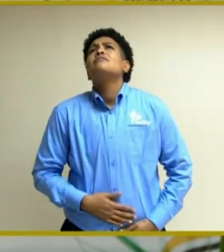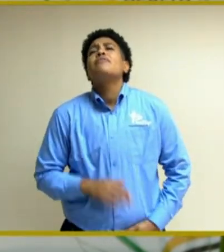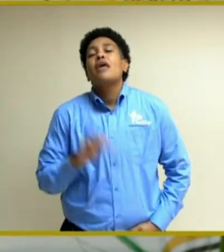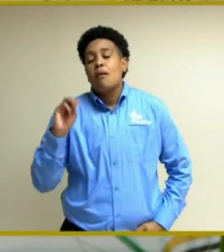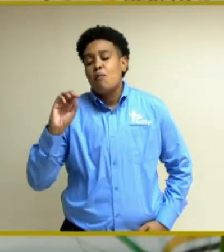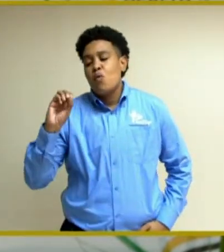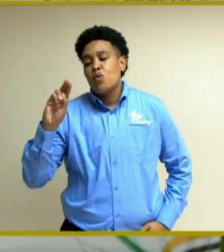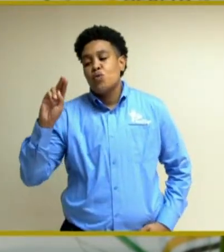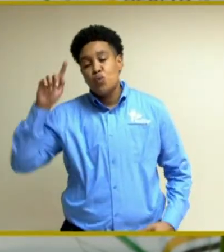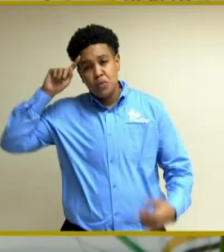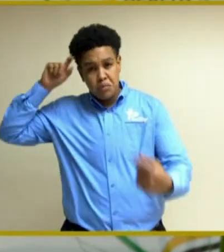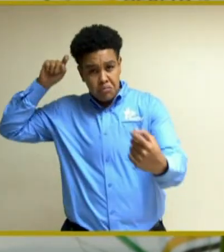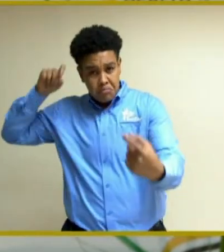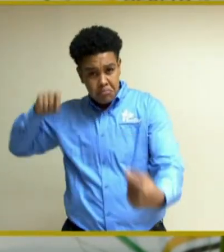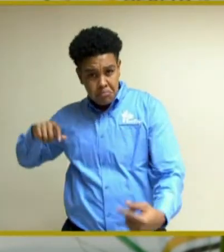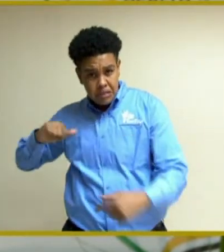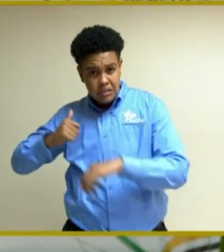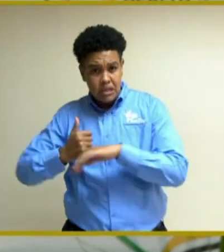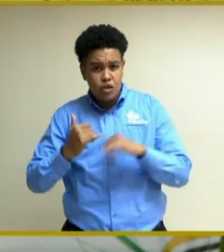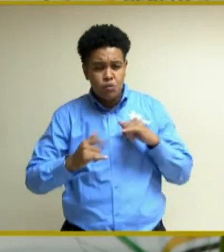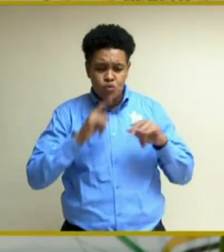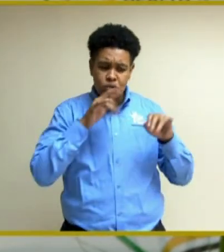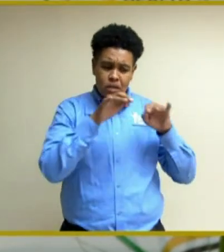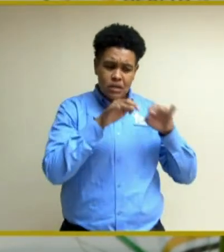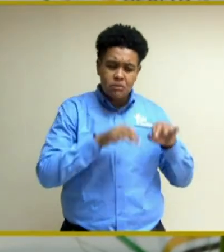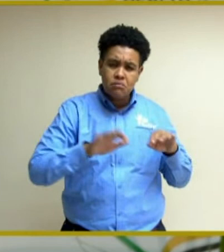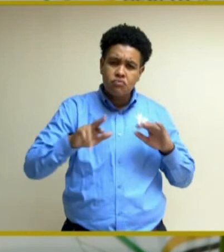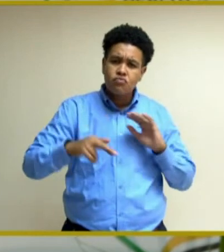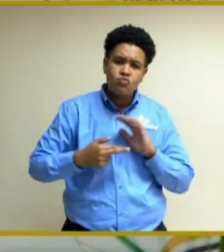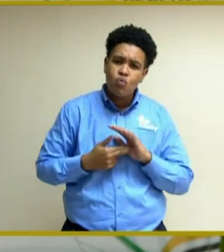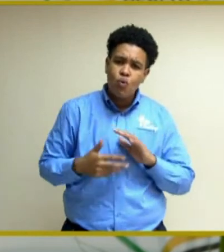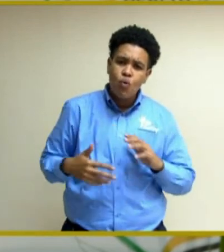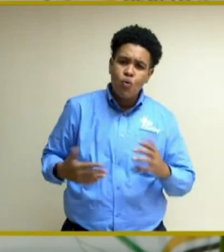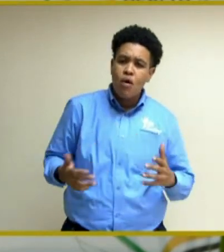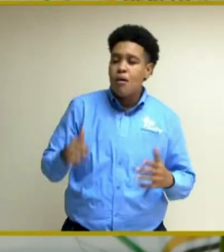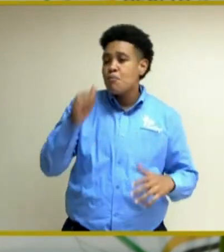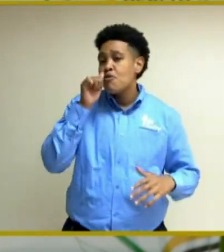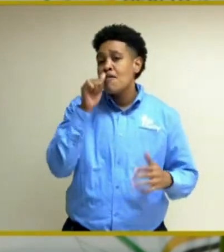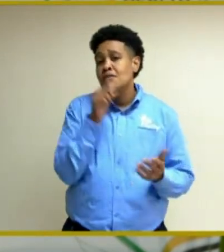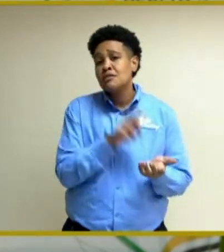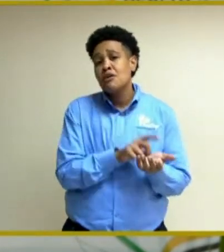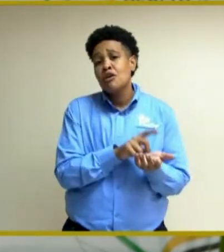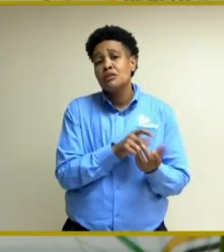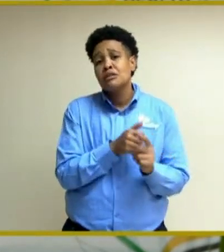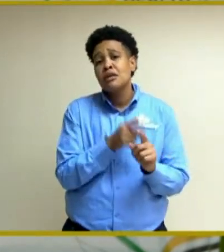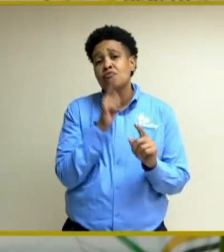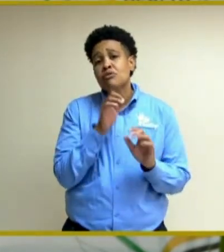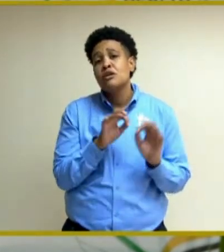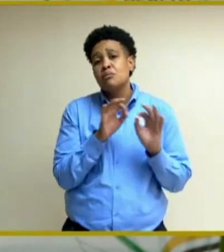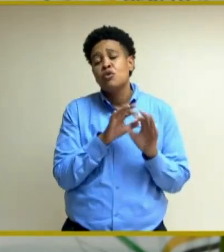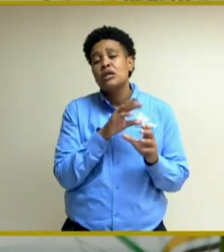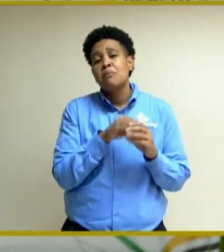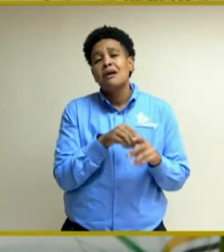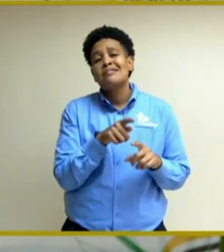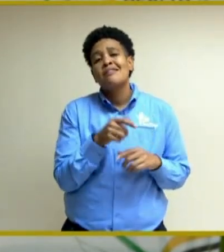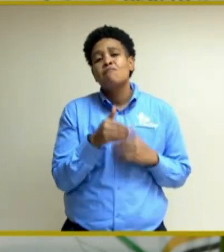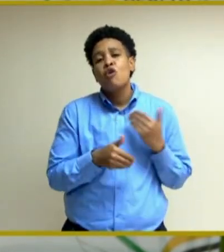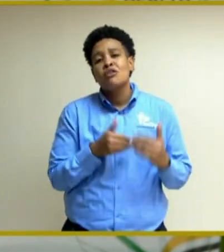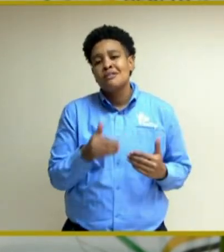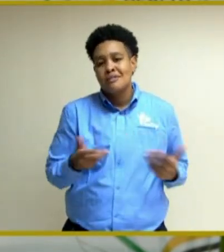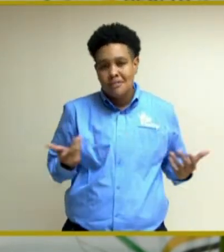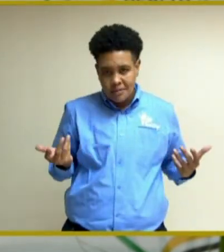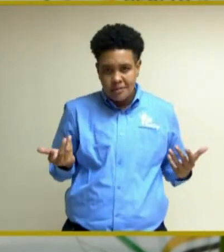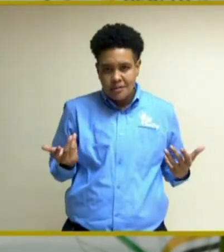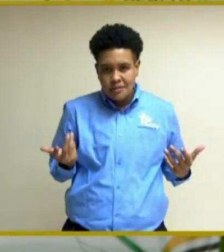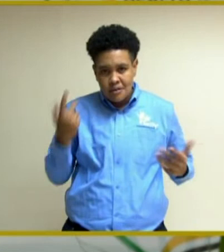MOU that was put together, which outlined their role. Private doctors are an important part of that process.